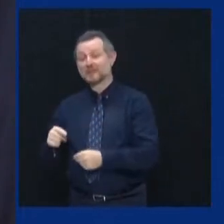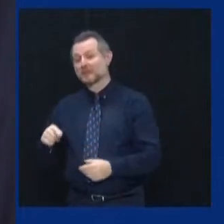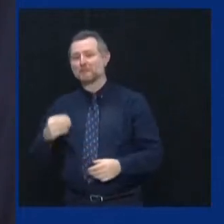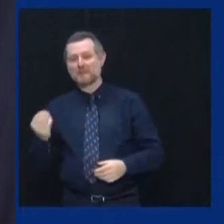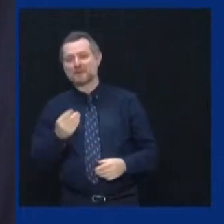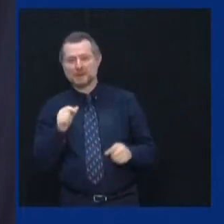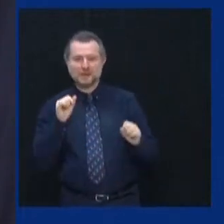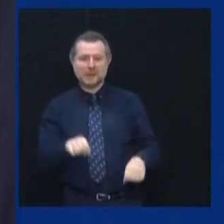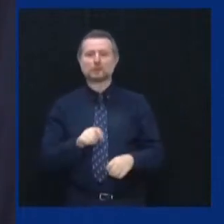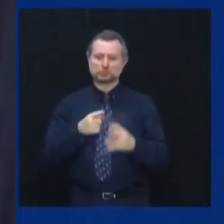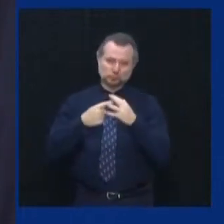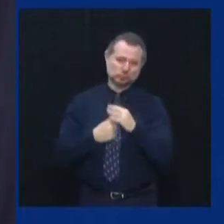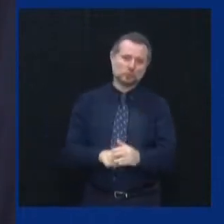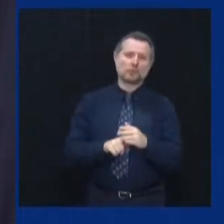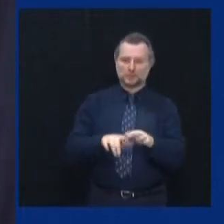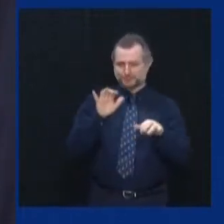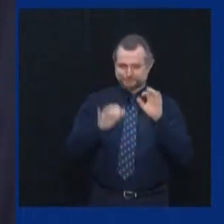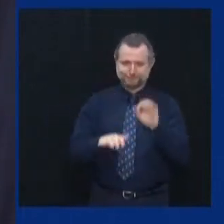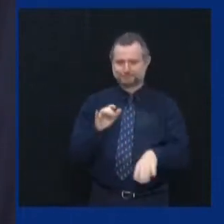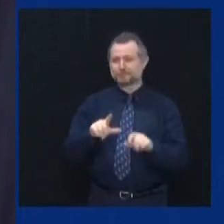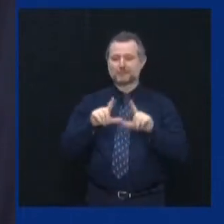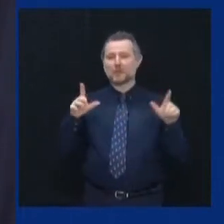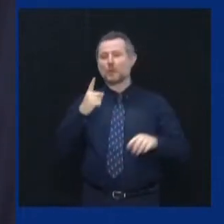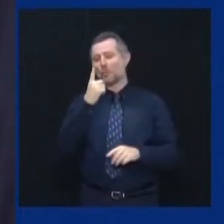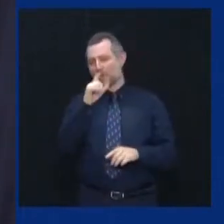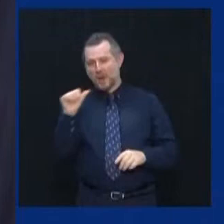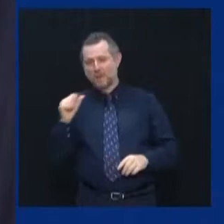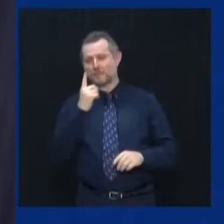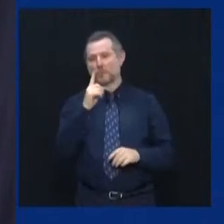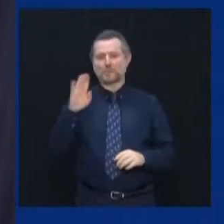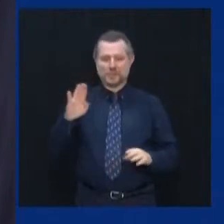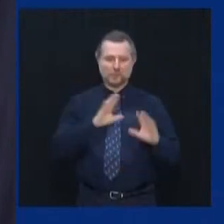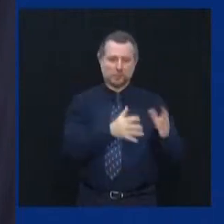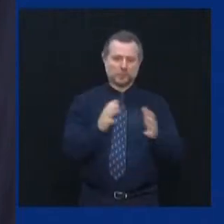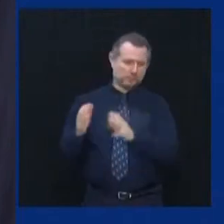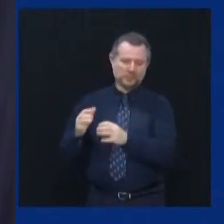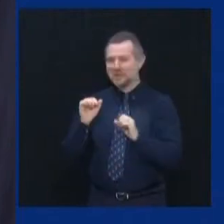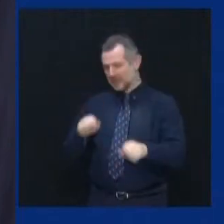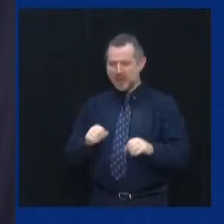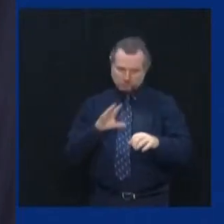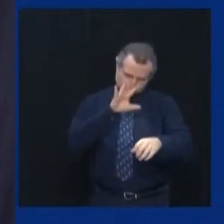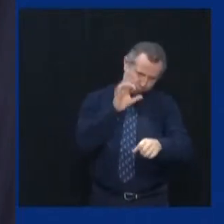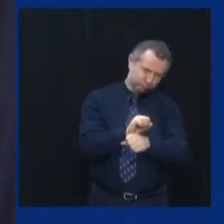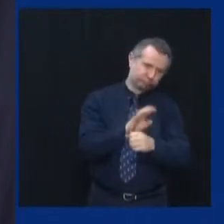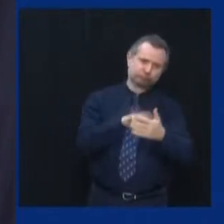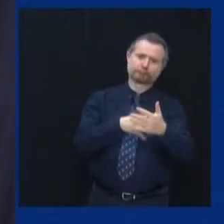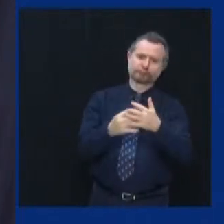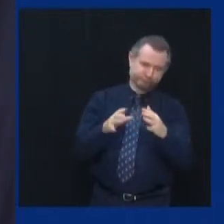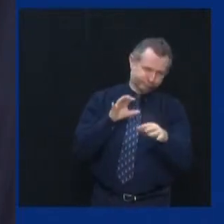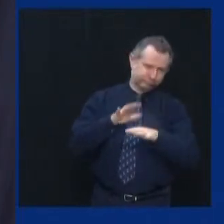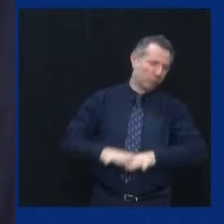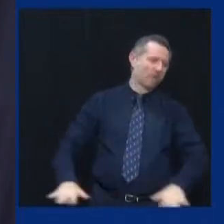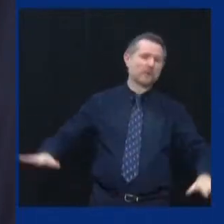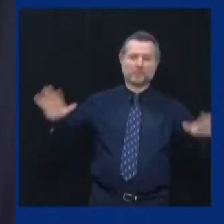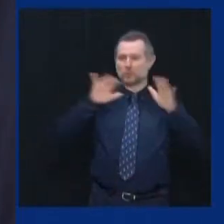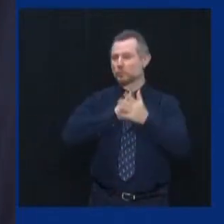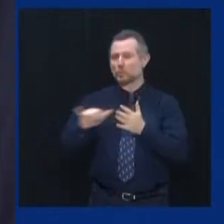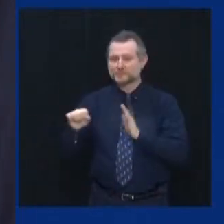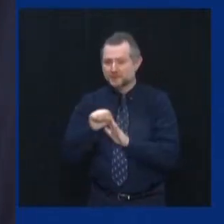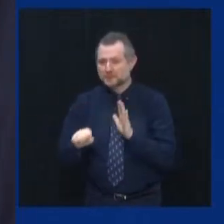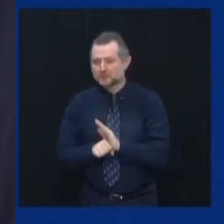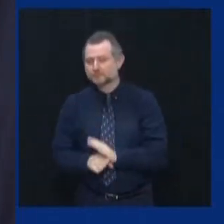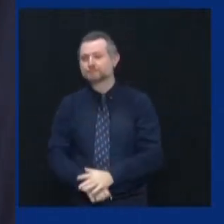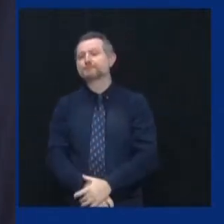1A and 1B will be open for the entire network, primarily